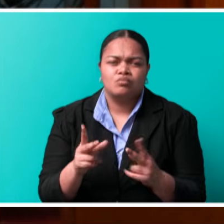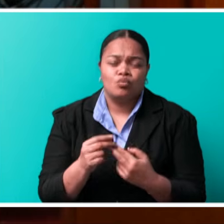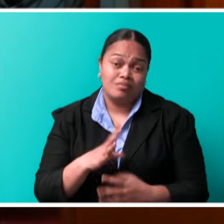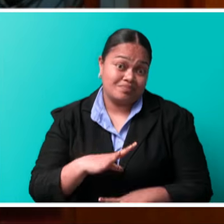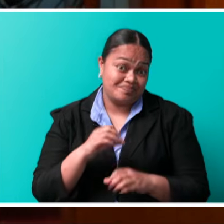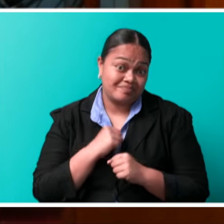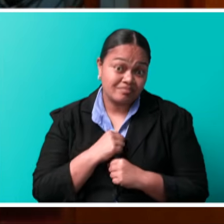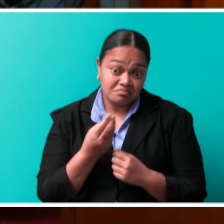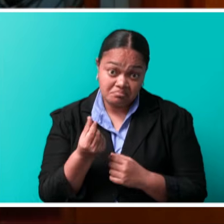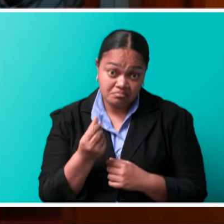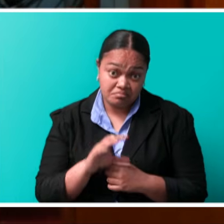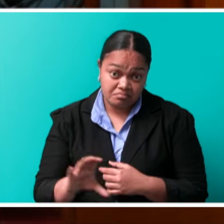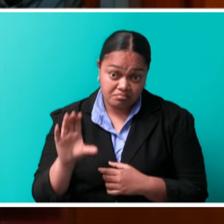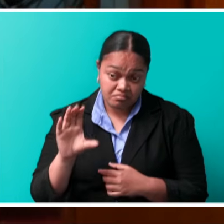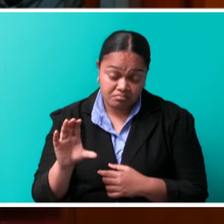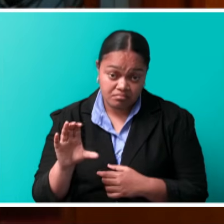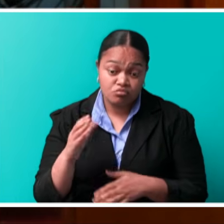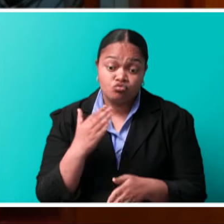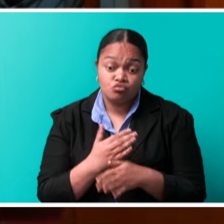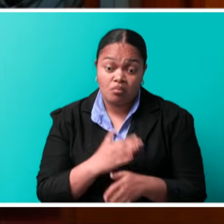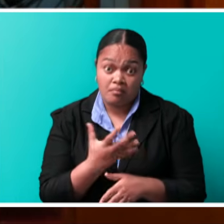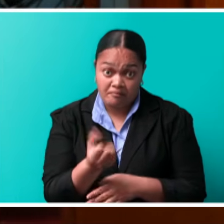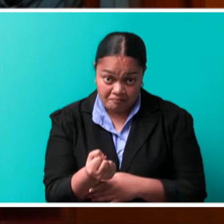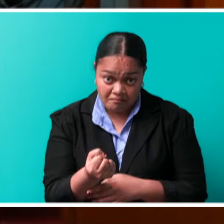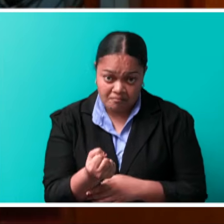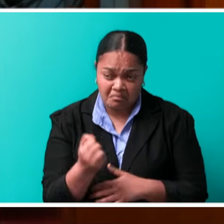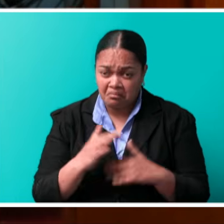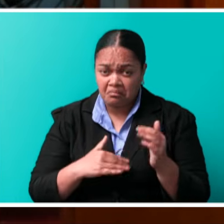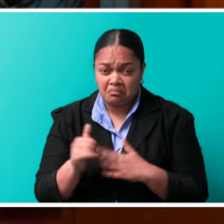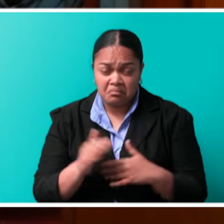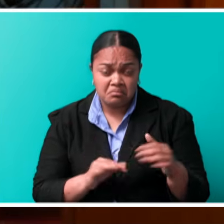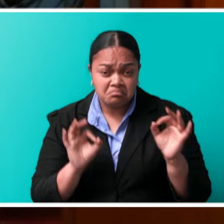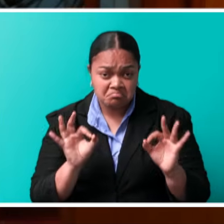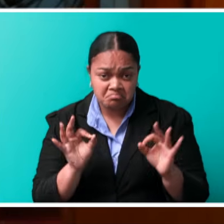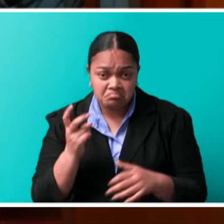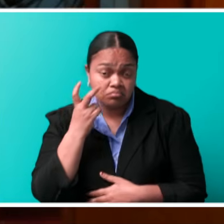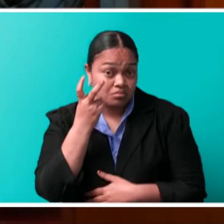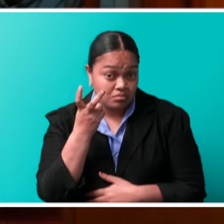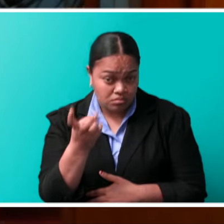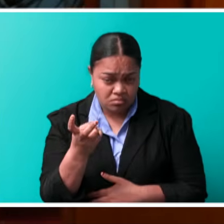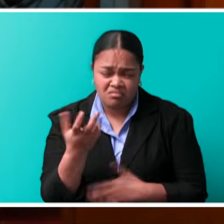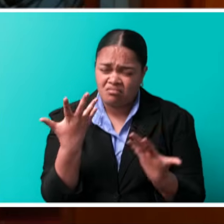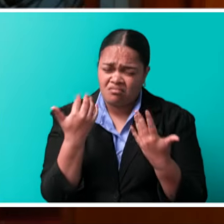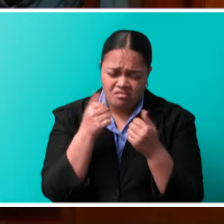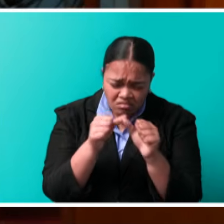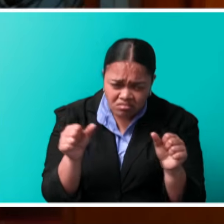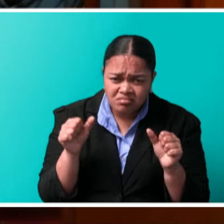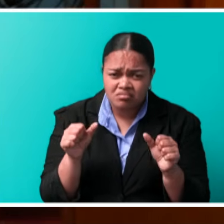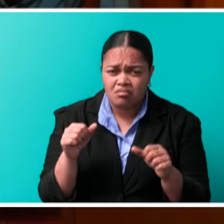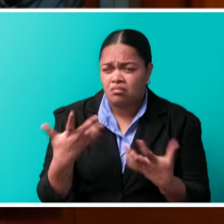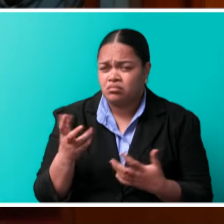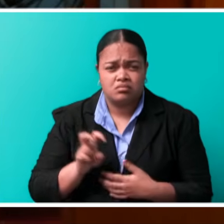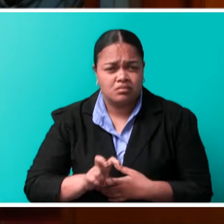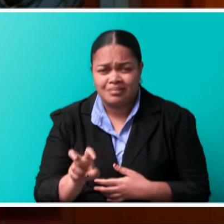build, jobs are created across construction, tourism, agriculture, transport